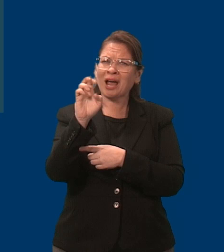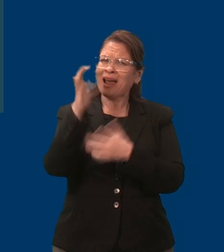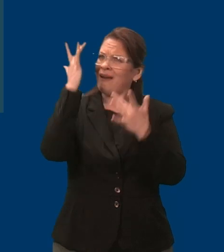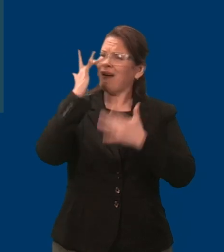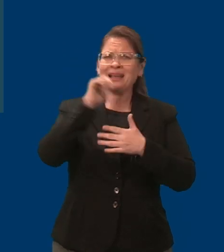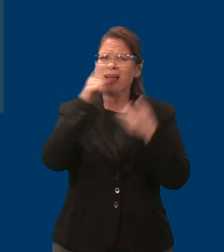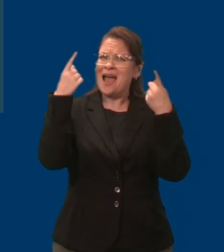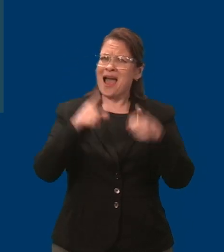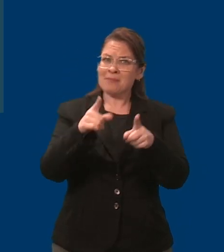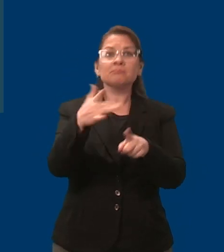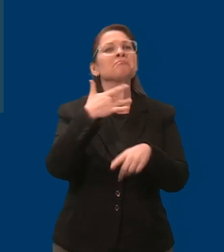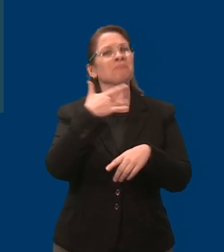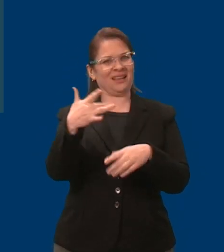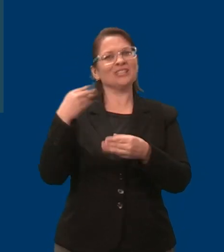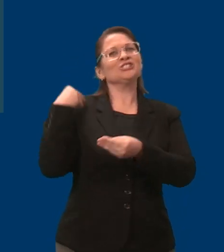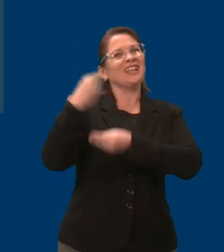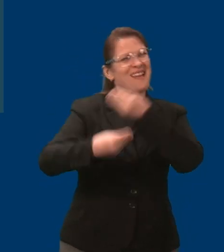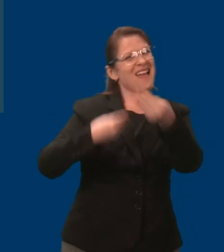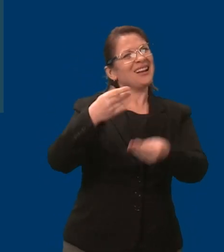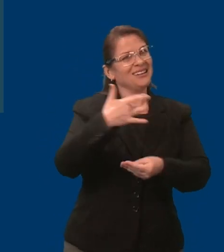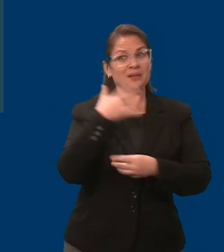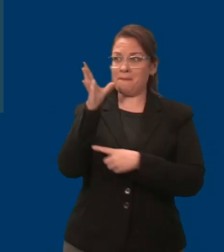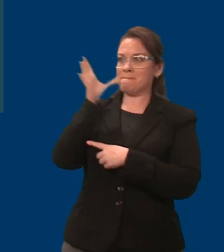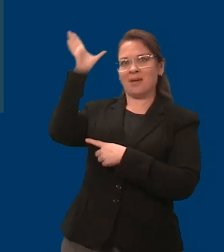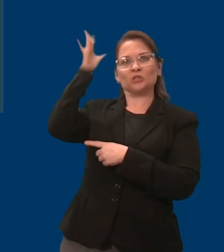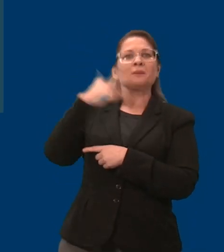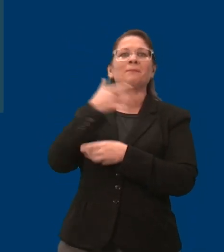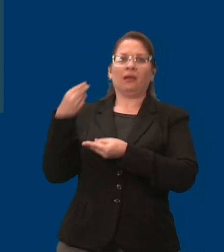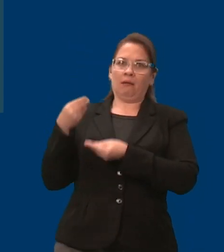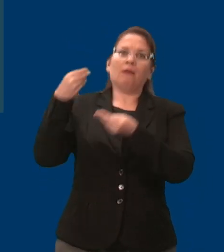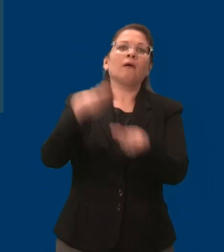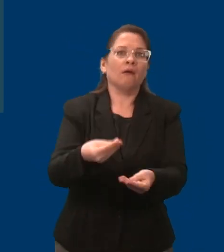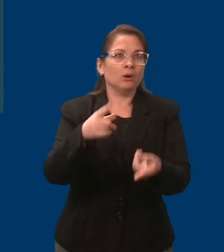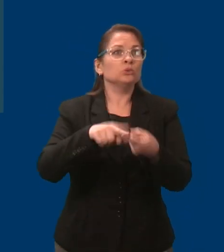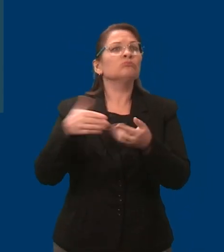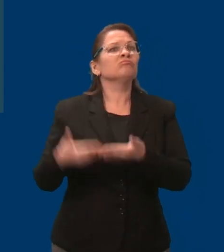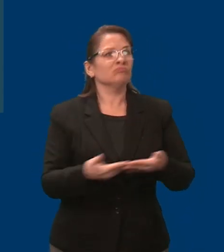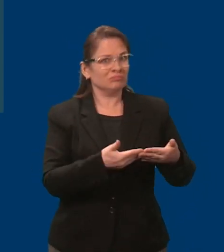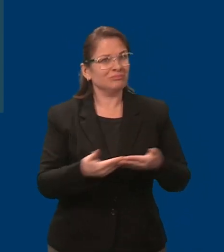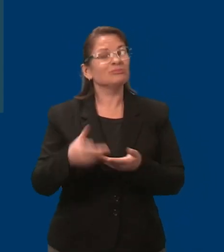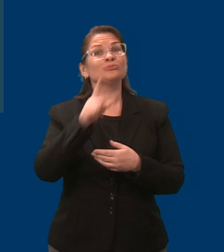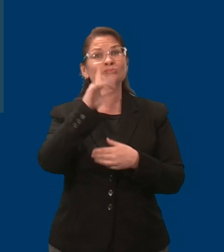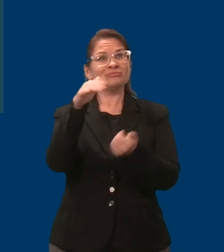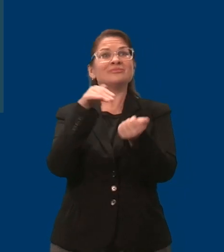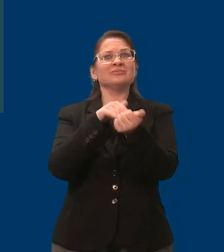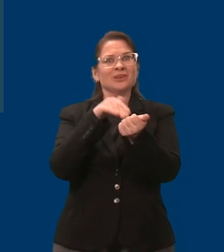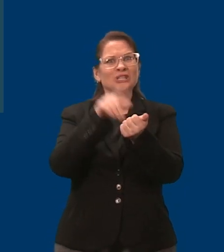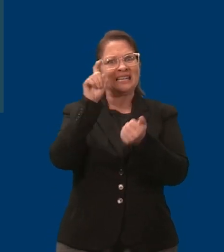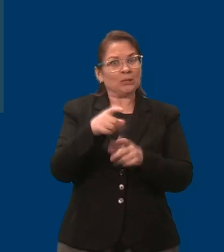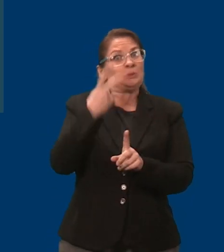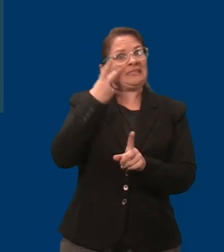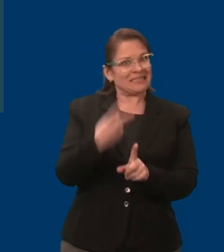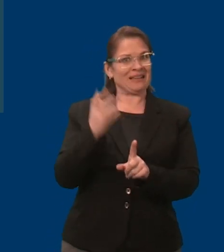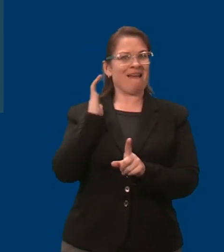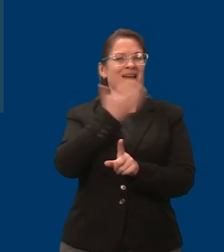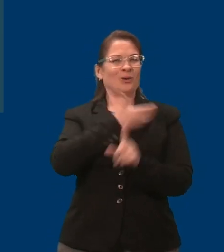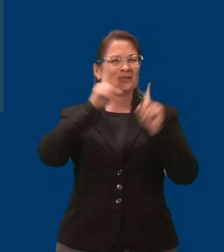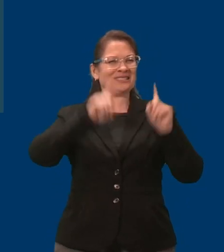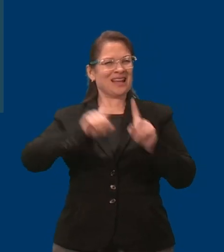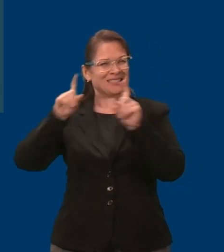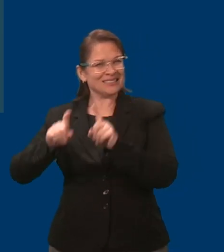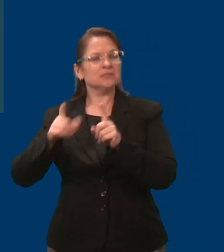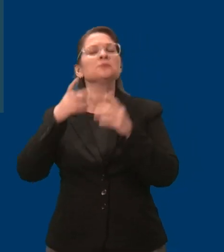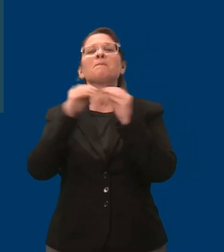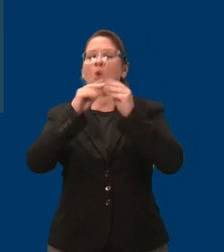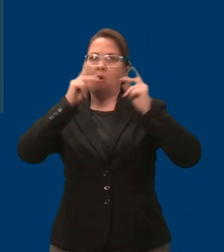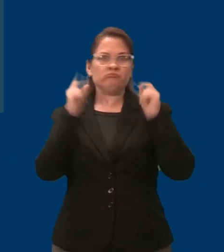these diseases, doctors can diagnose better if they can see the parent's genetic profile, and they need those answers quickly when you have a